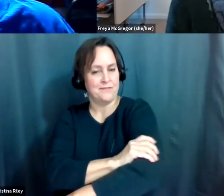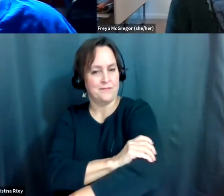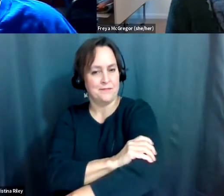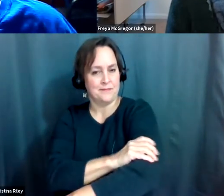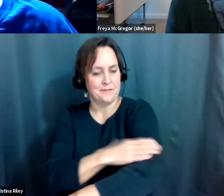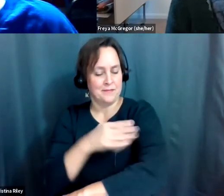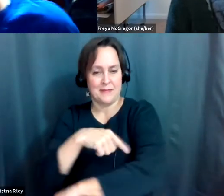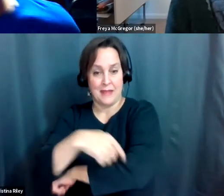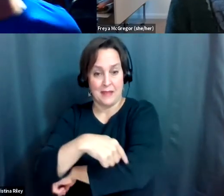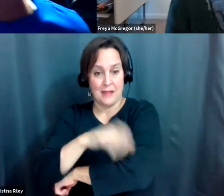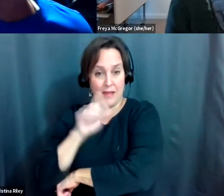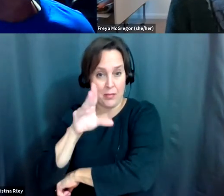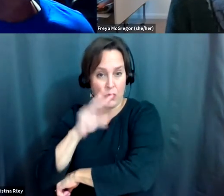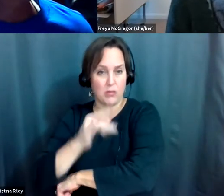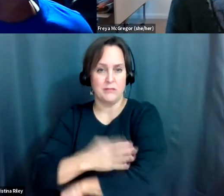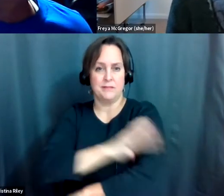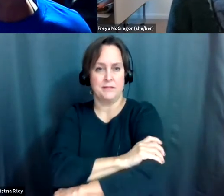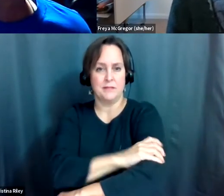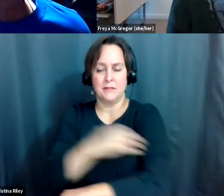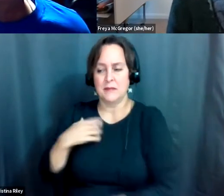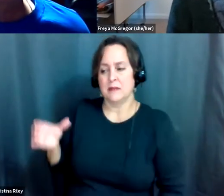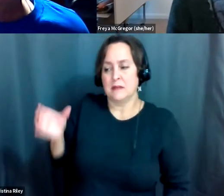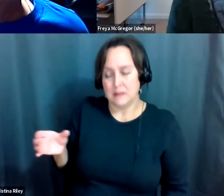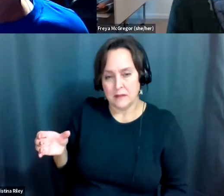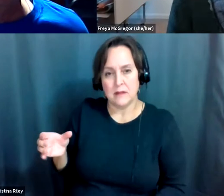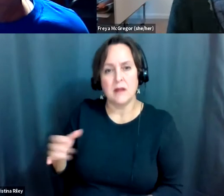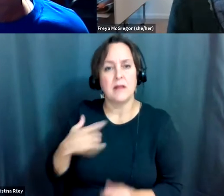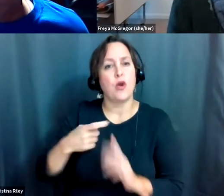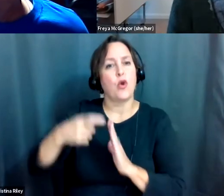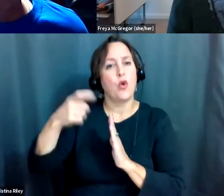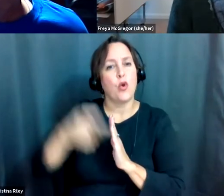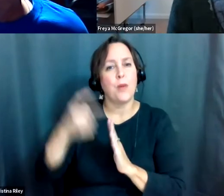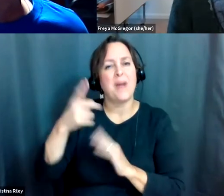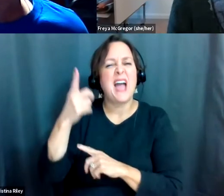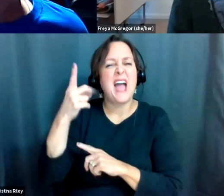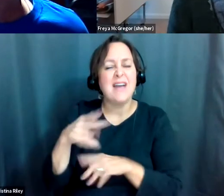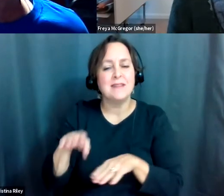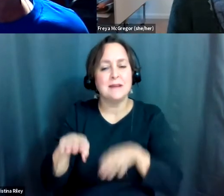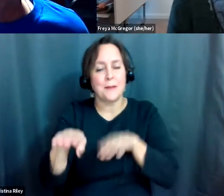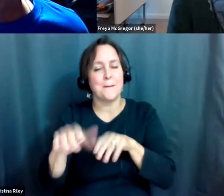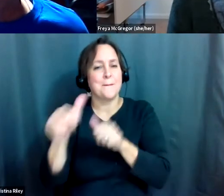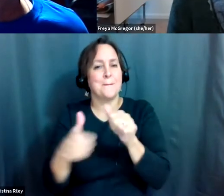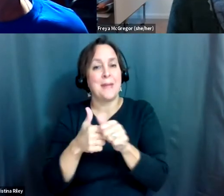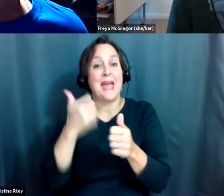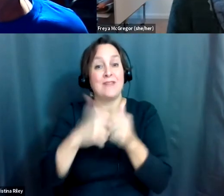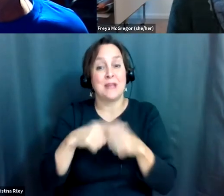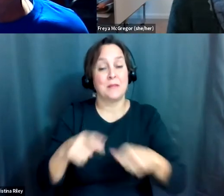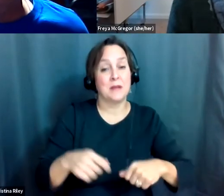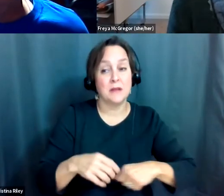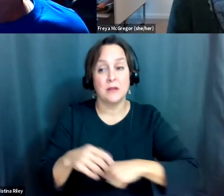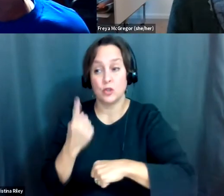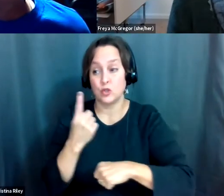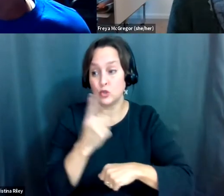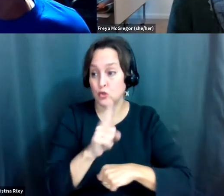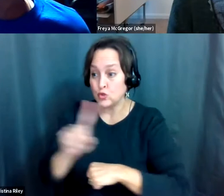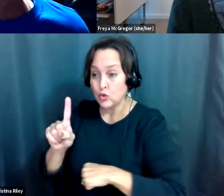puts me automatically a half step behind them and every turn they make, every time they go to step up or down,